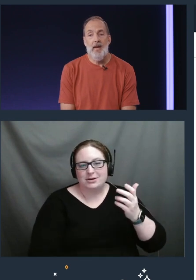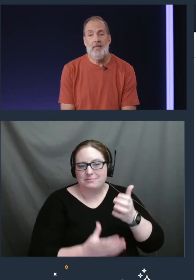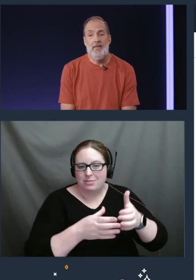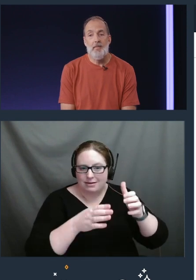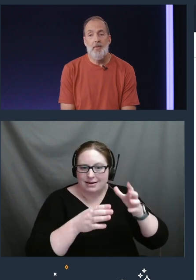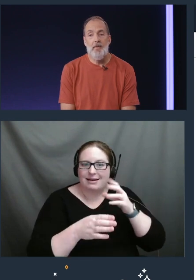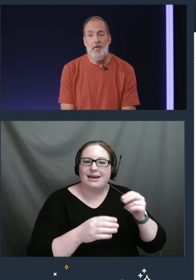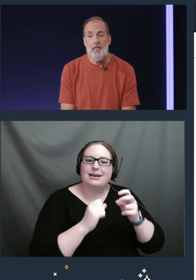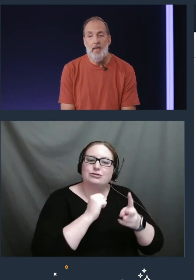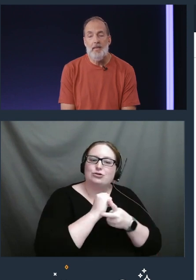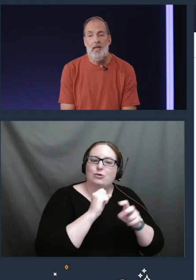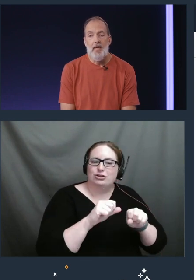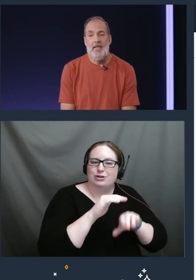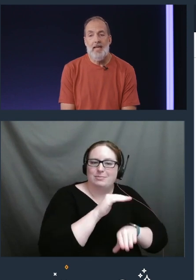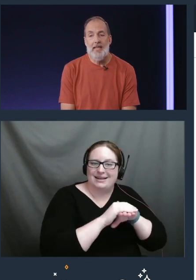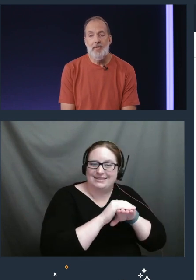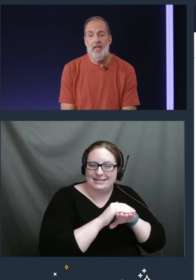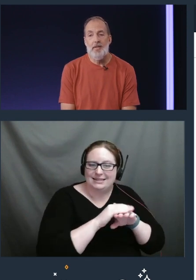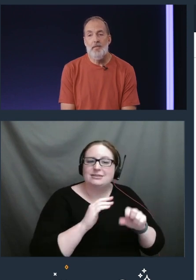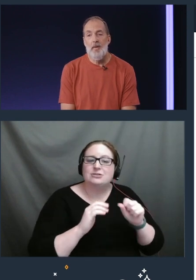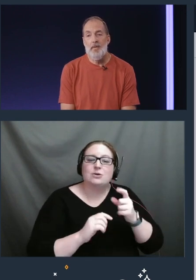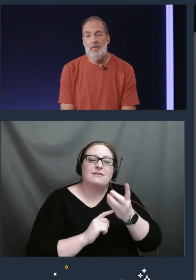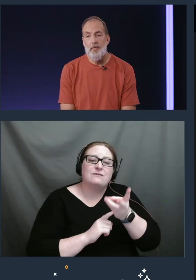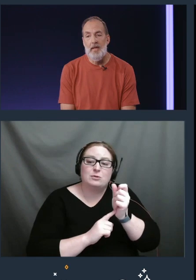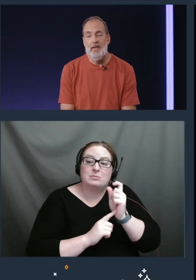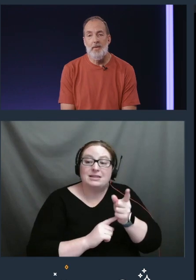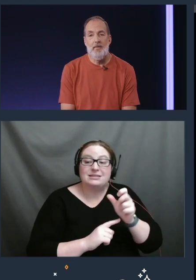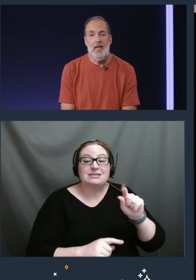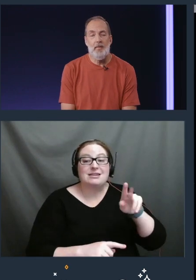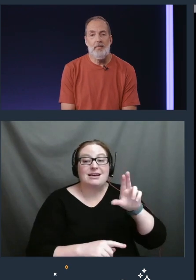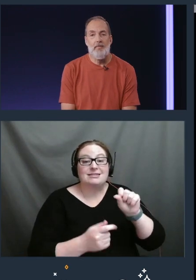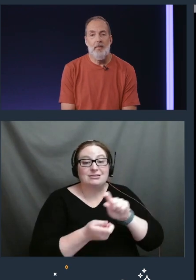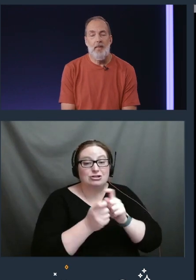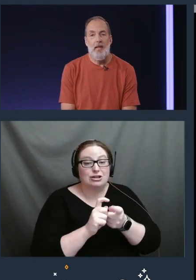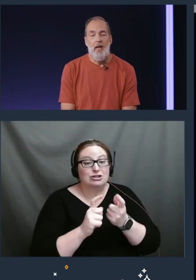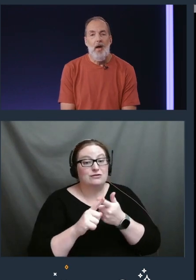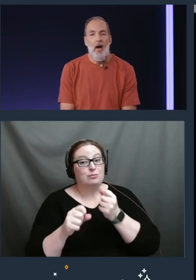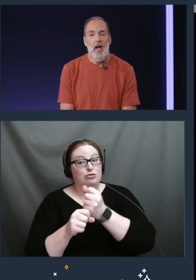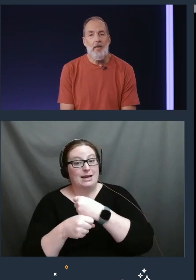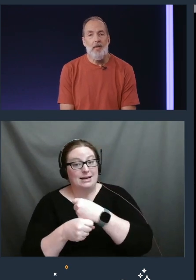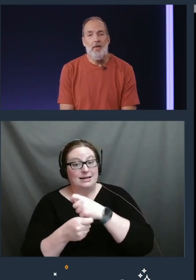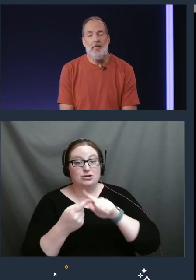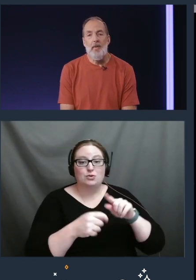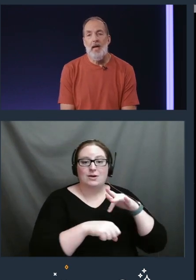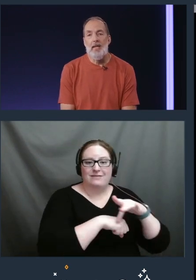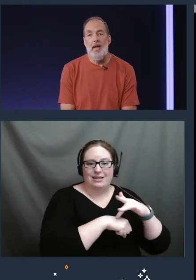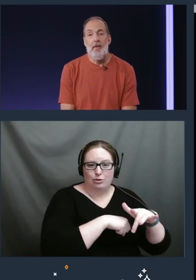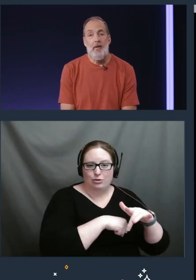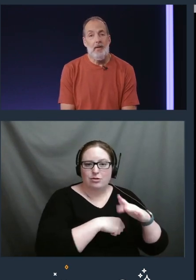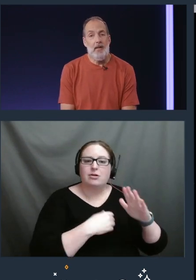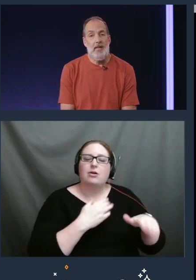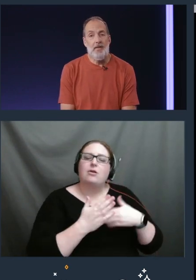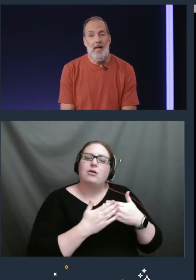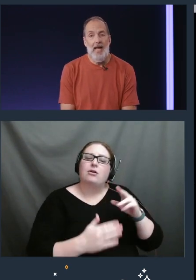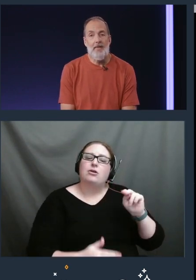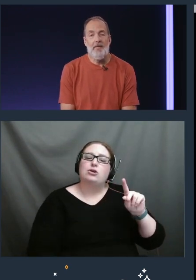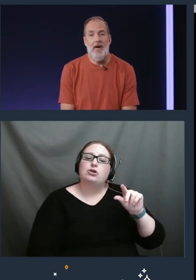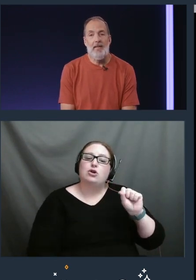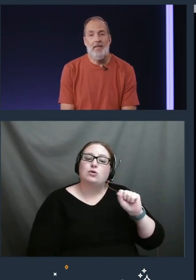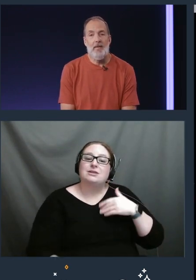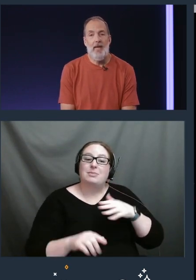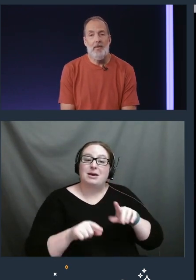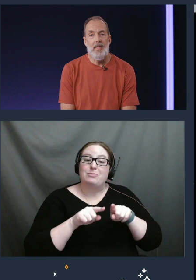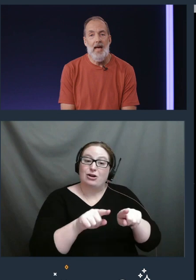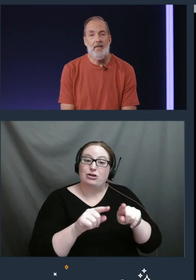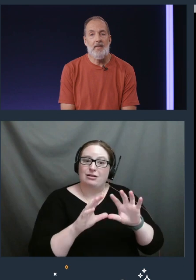capacity of the file system. So in a few minutes, the status changes from creating to available. All the nodes of my parallel cluster have the